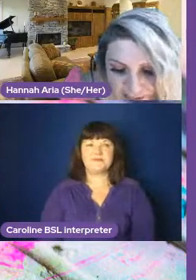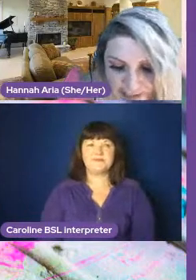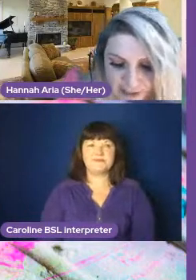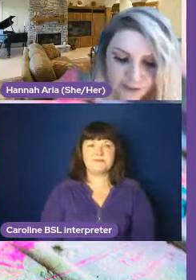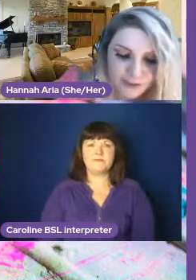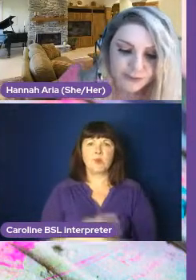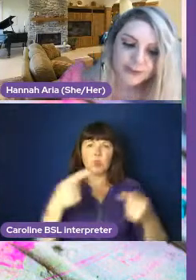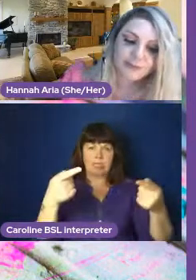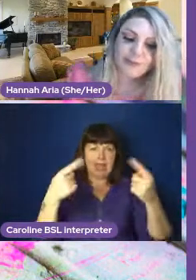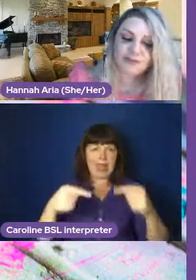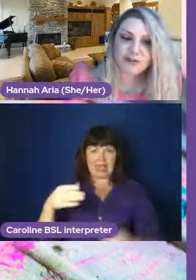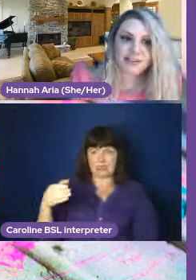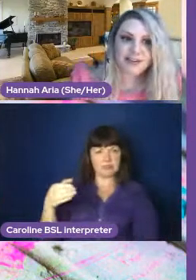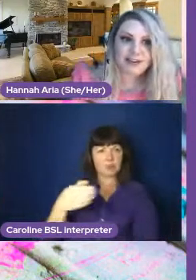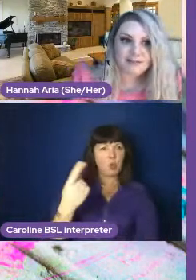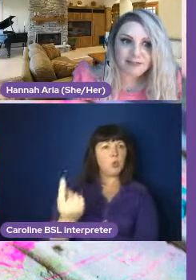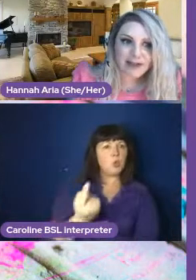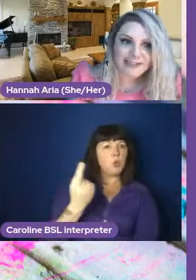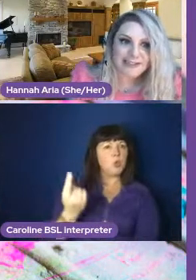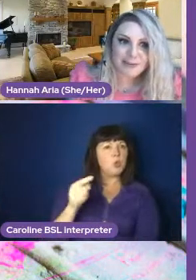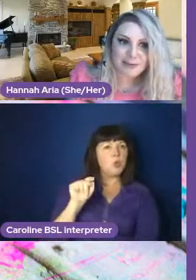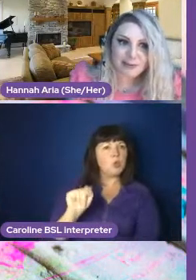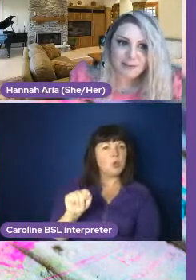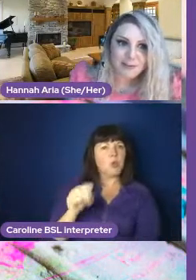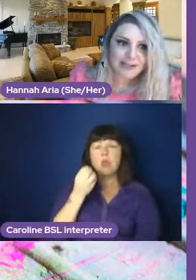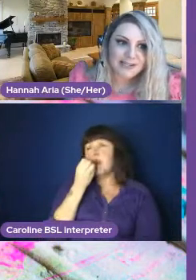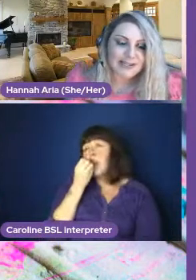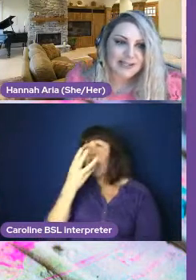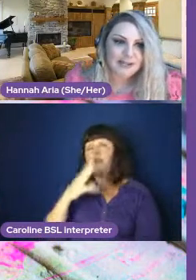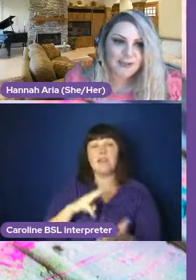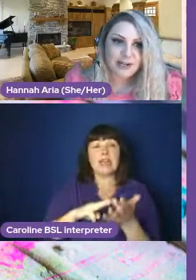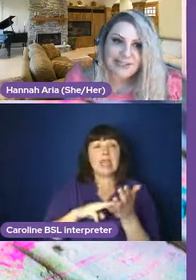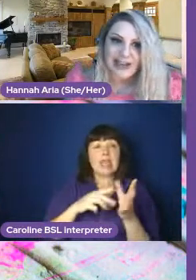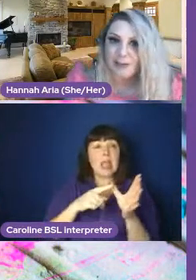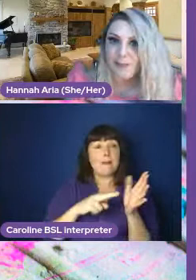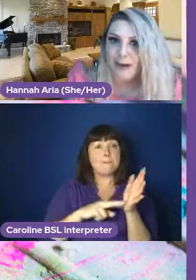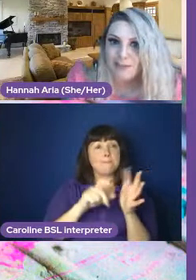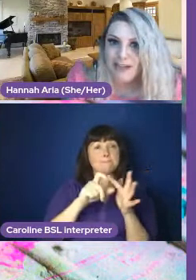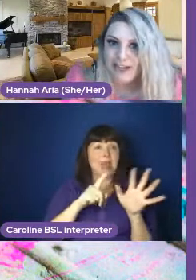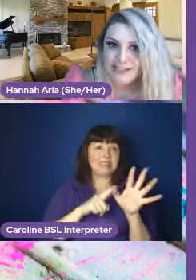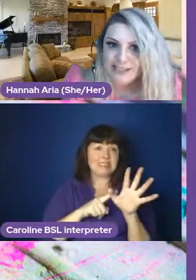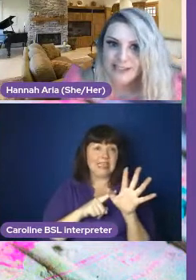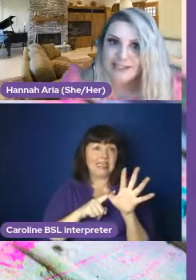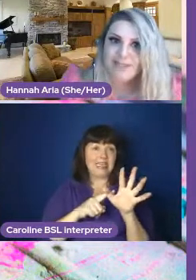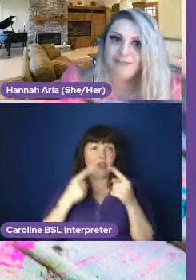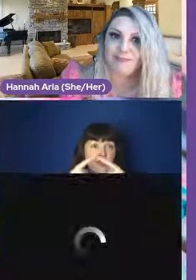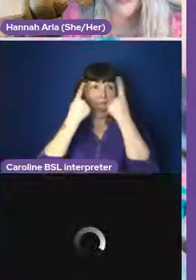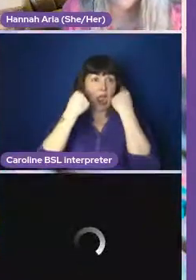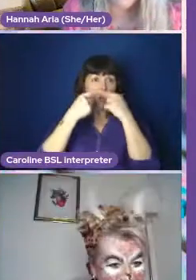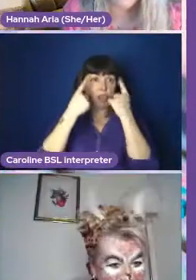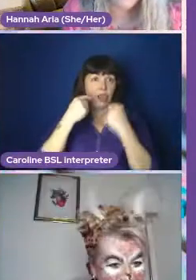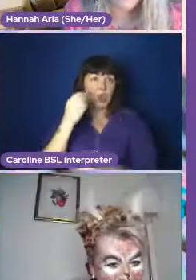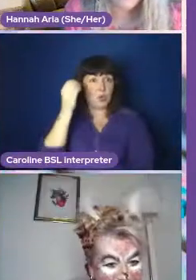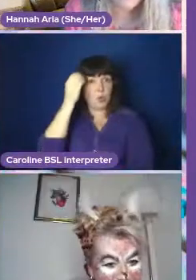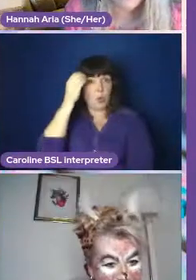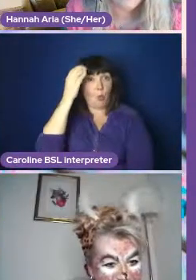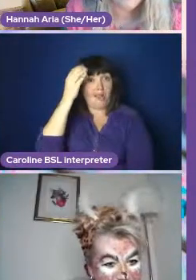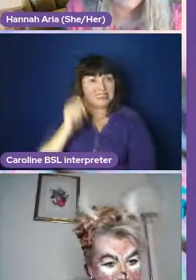got next? Oh, we've got the lovely Mandy. Can we bring Mandy the wise owl back, please?